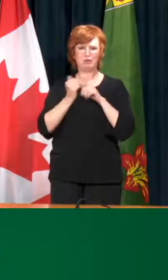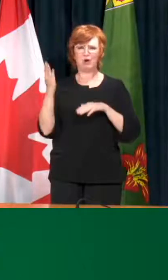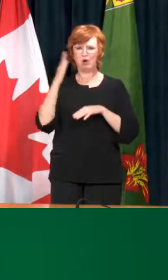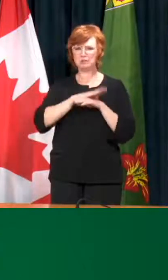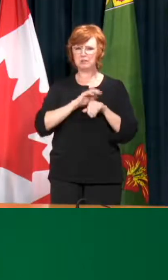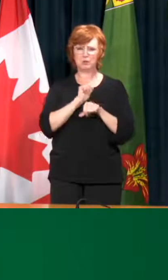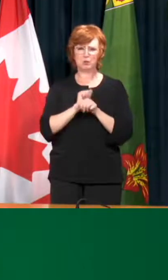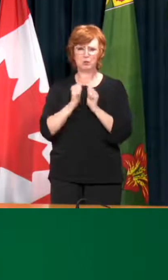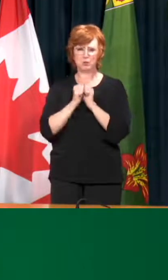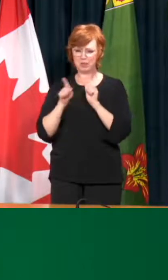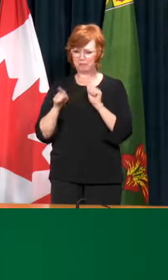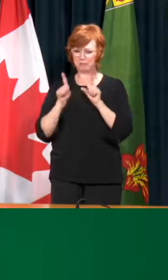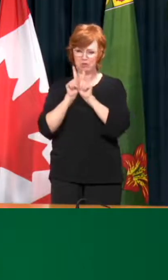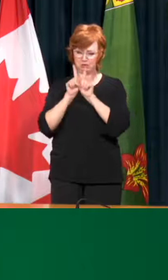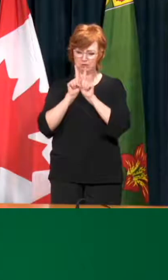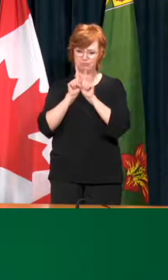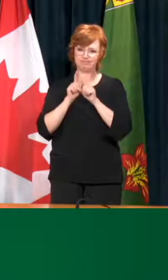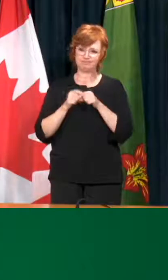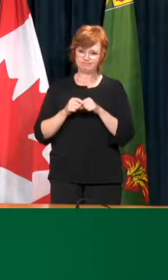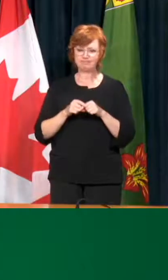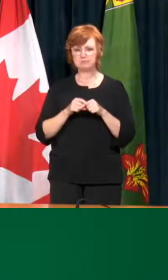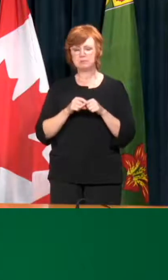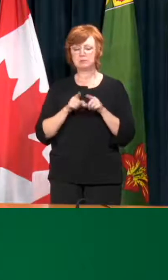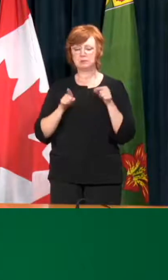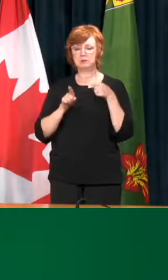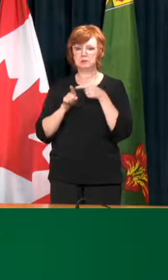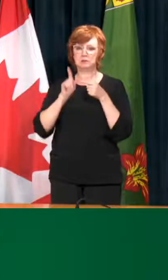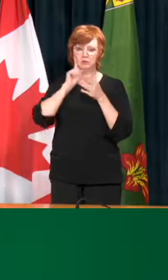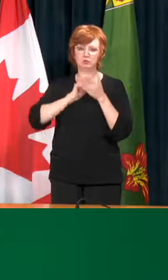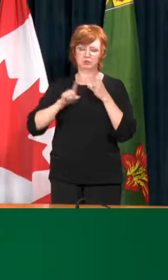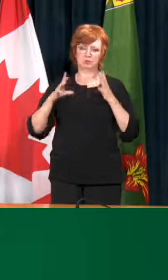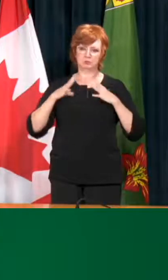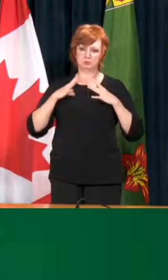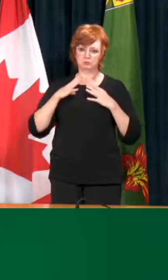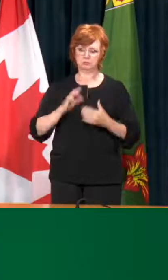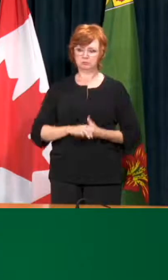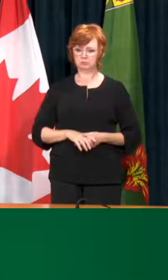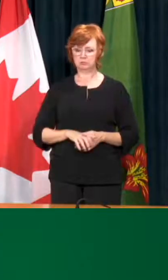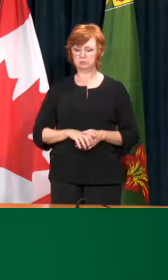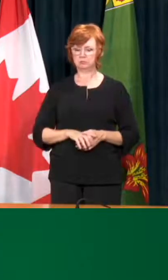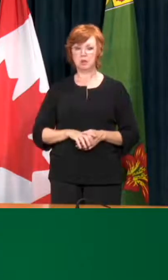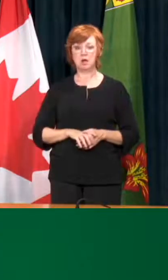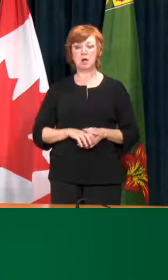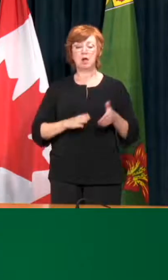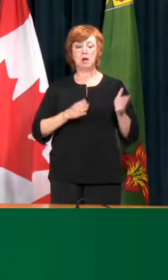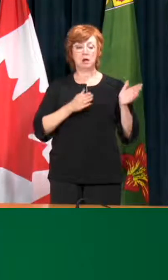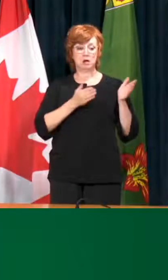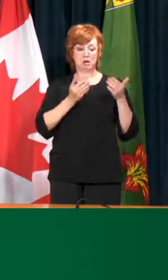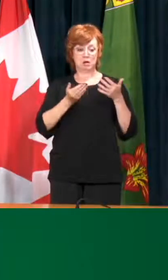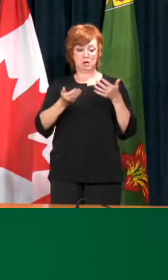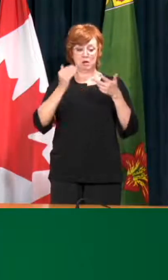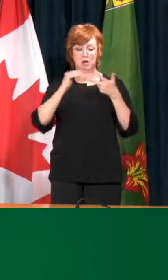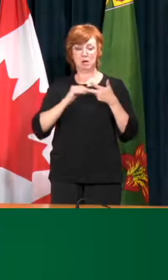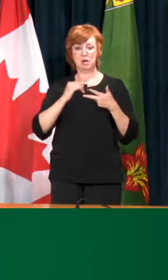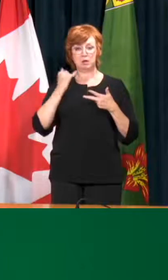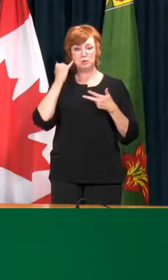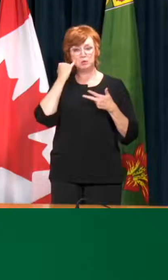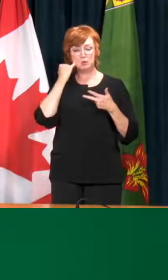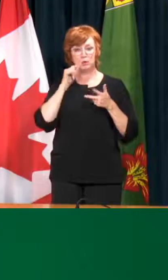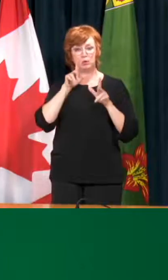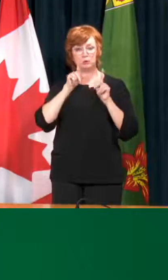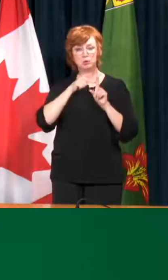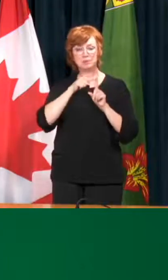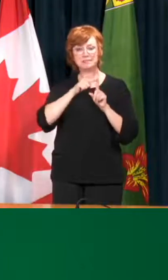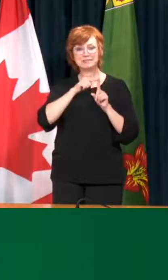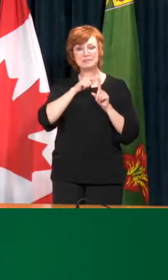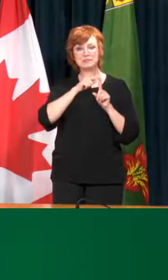other members of the public were visiting, then if there's no way to contact everyone who may have gone to an event, then a public